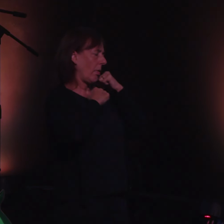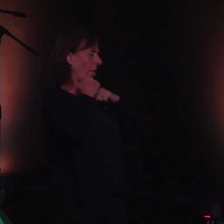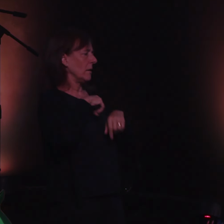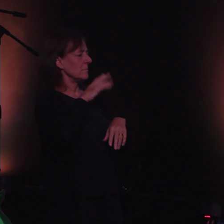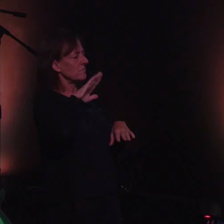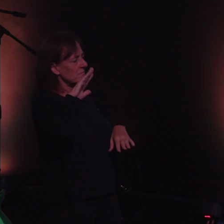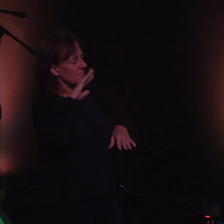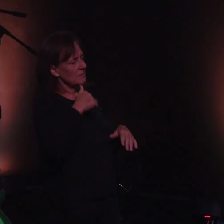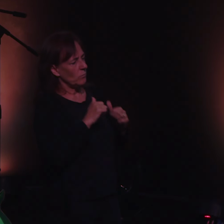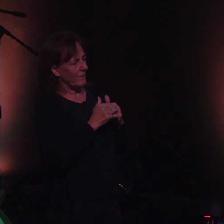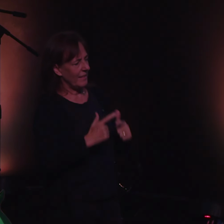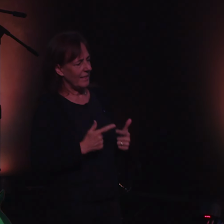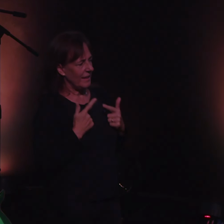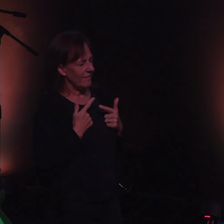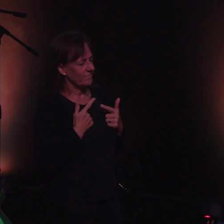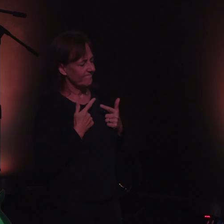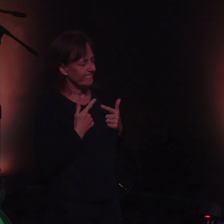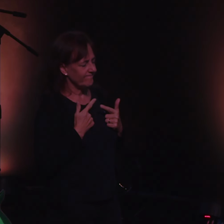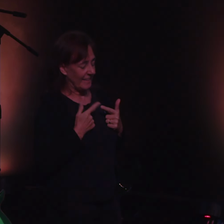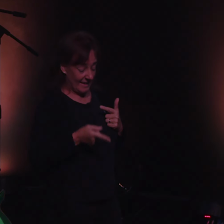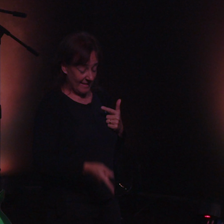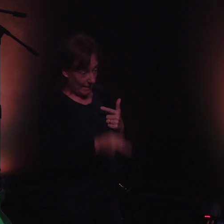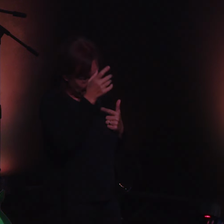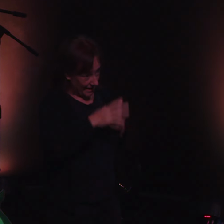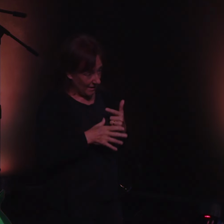He says that he was left half dead.